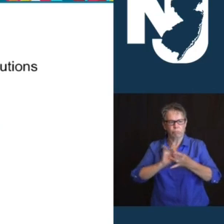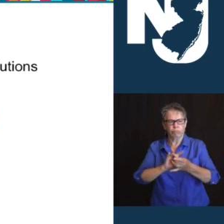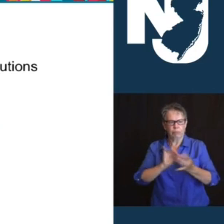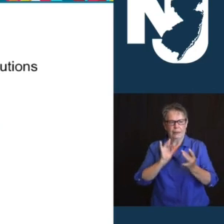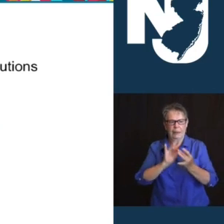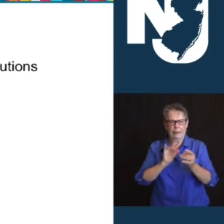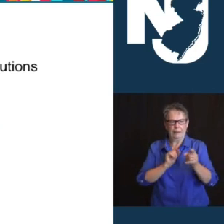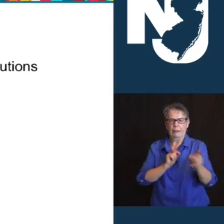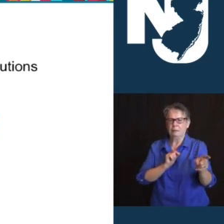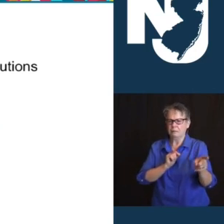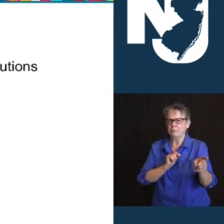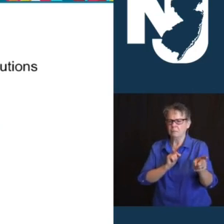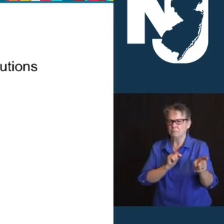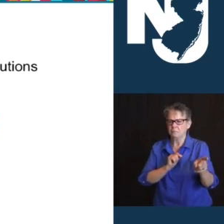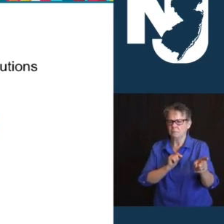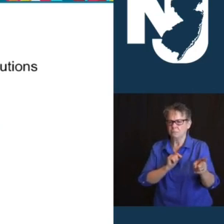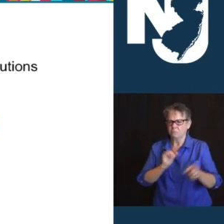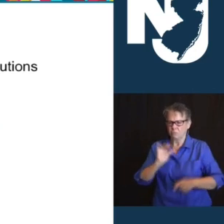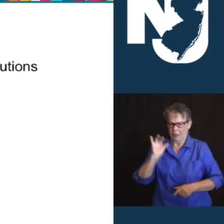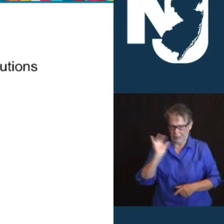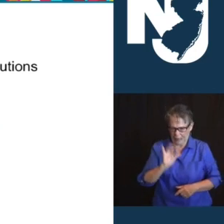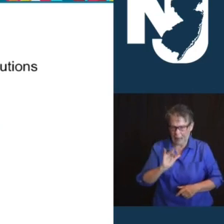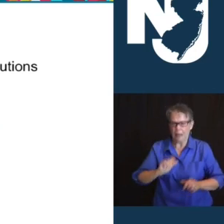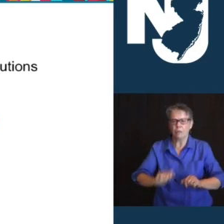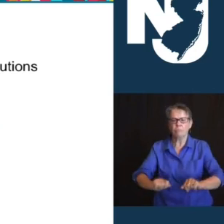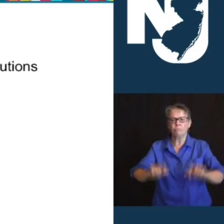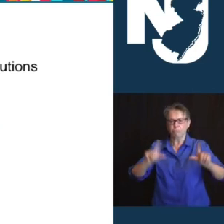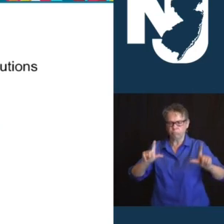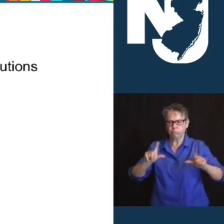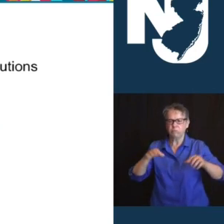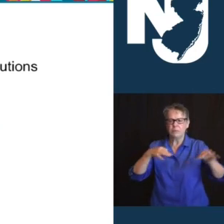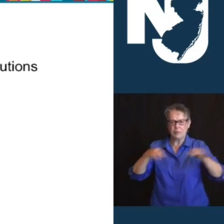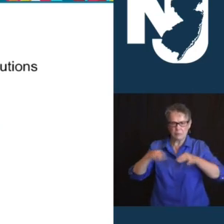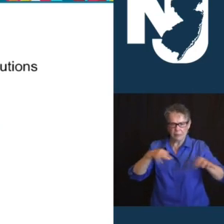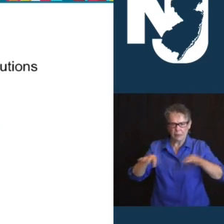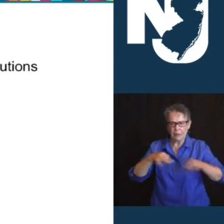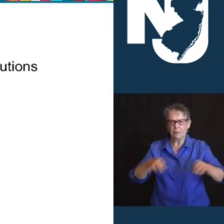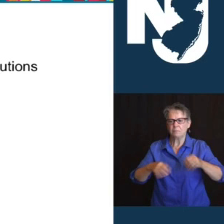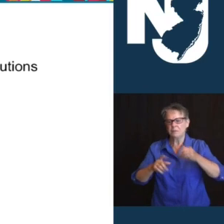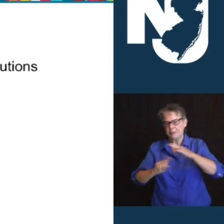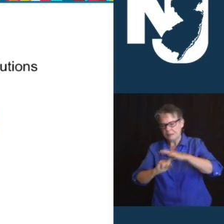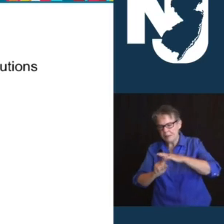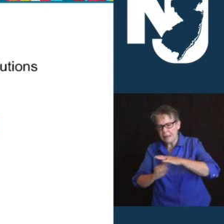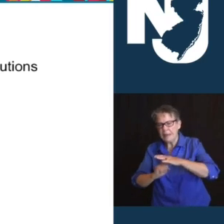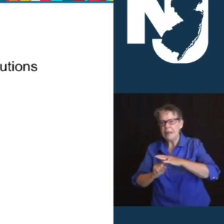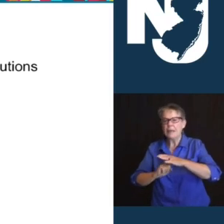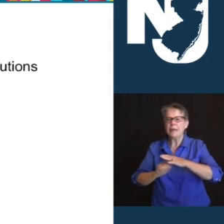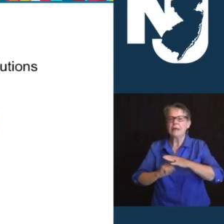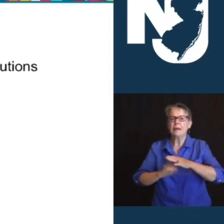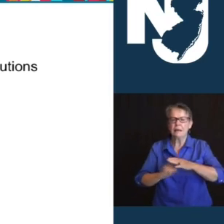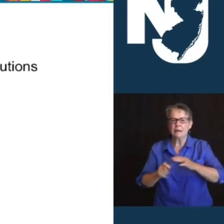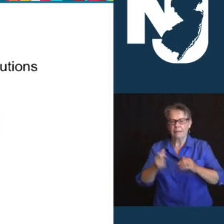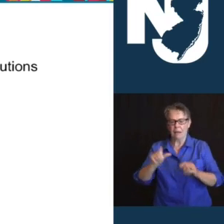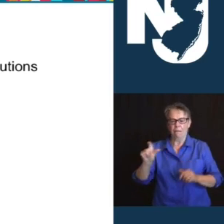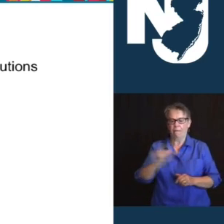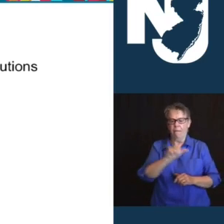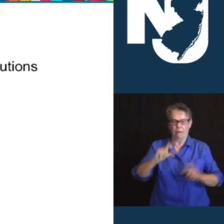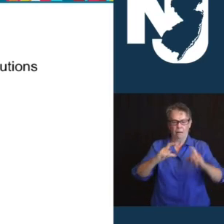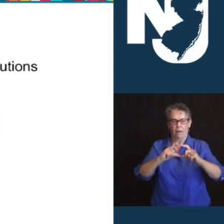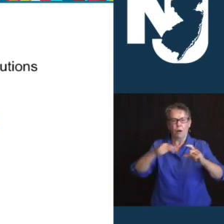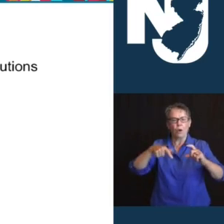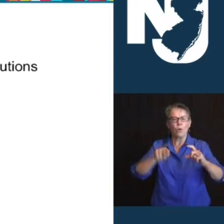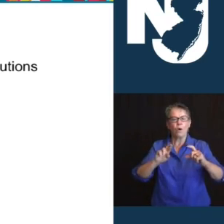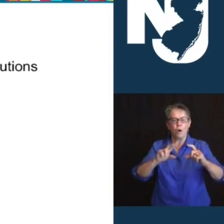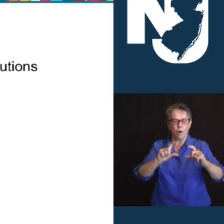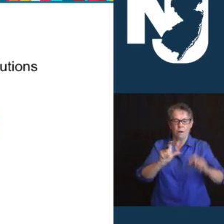Please click on that link, scan that code, and please join us in fighting this horrible disease. Thank